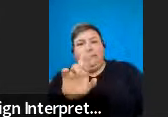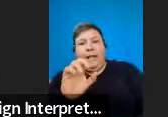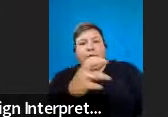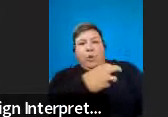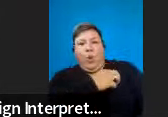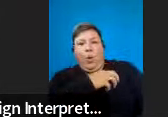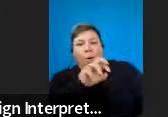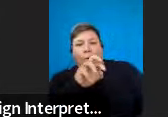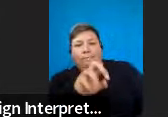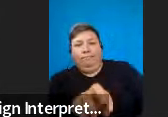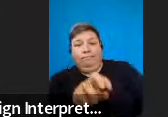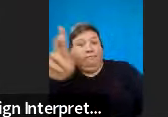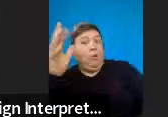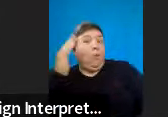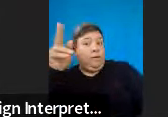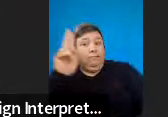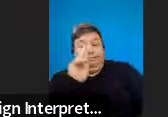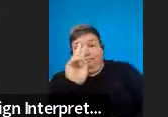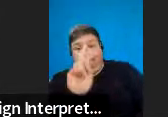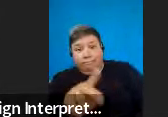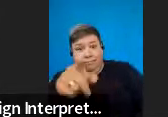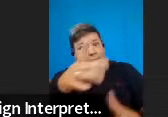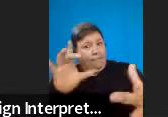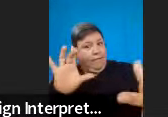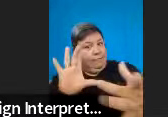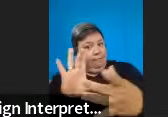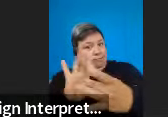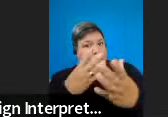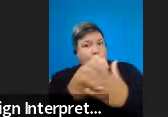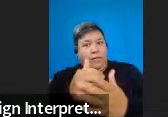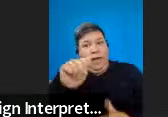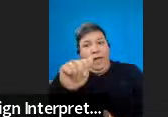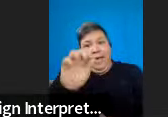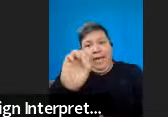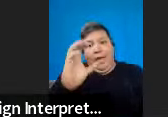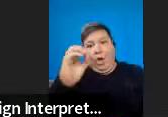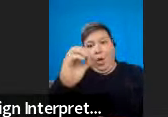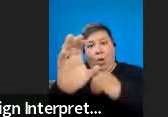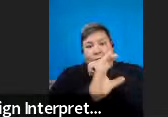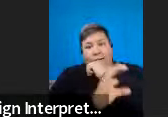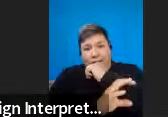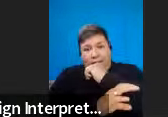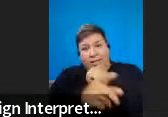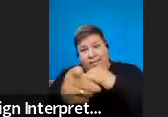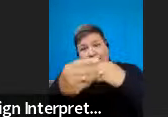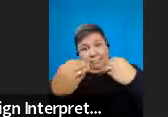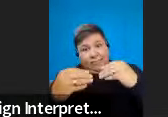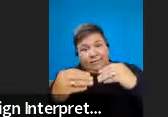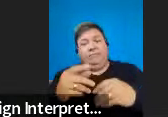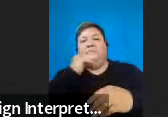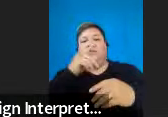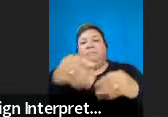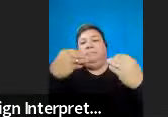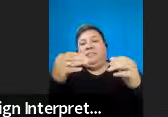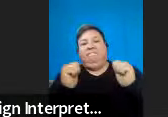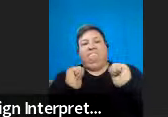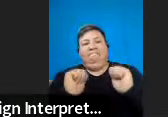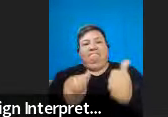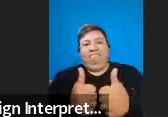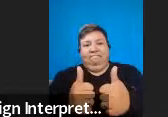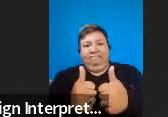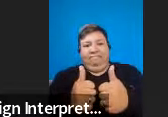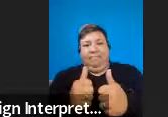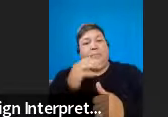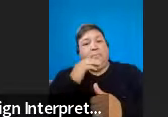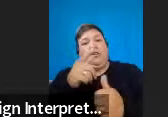moment they see that you are an AEO accredited, then they already know your integrity is fine. They already know that you are a